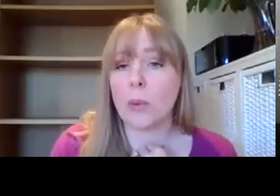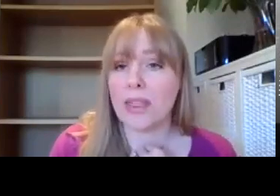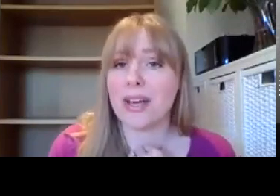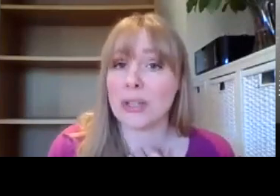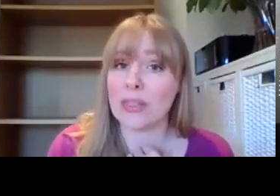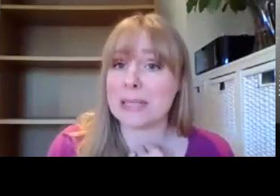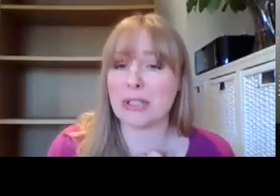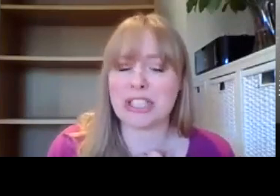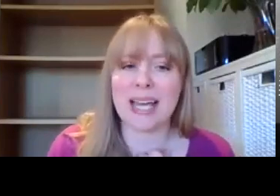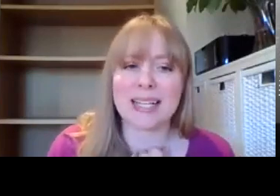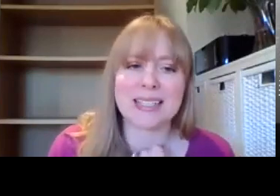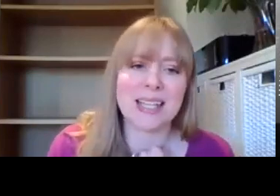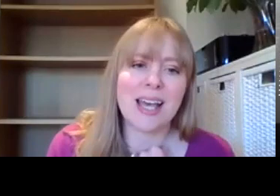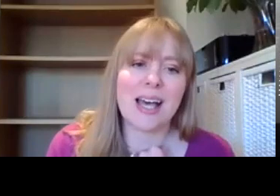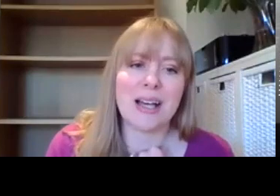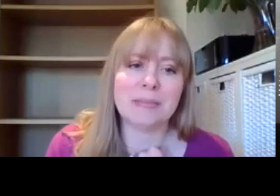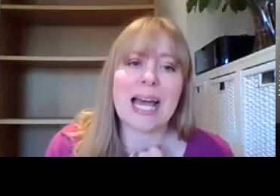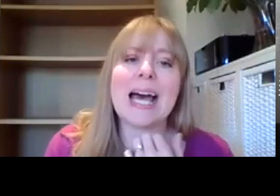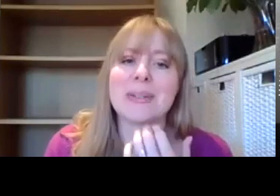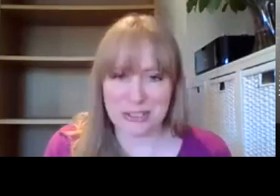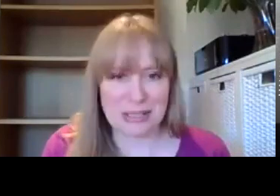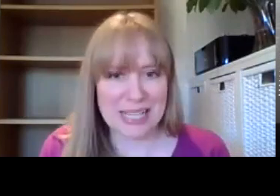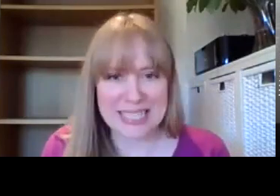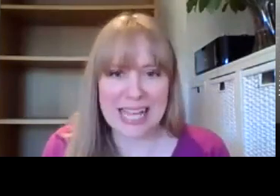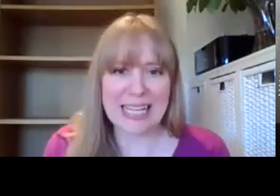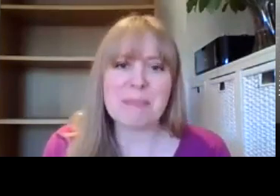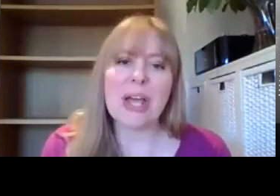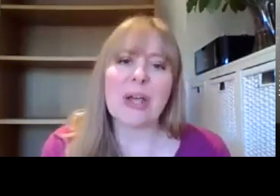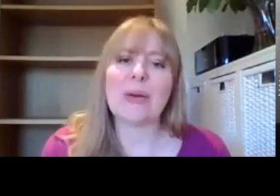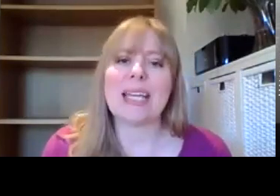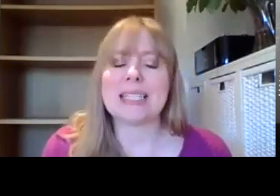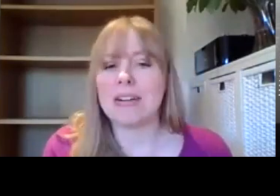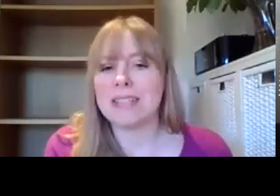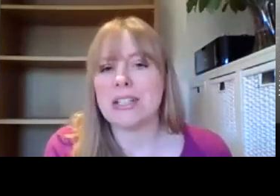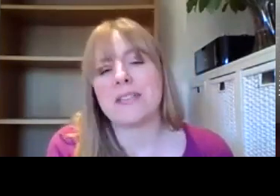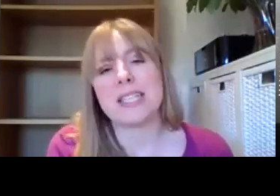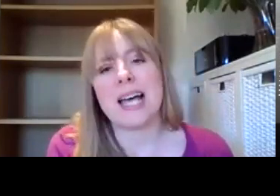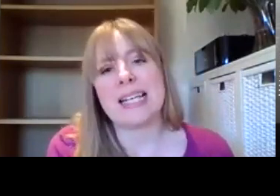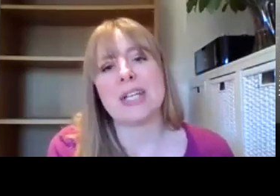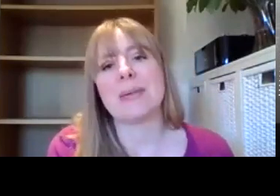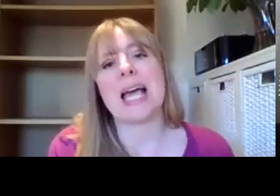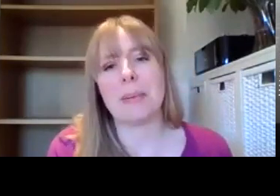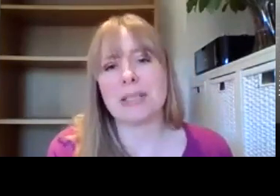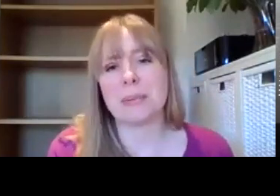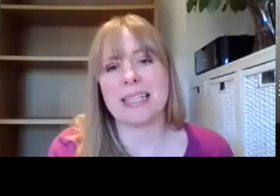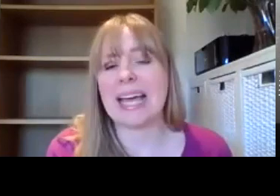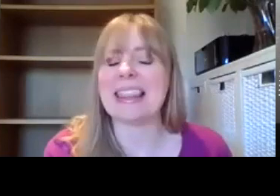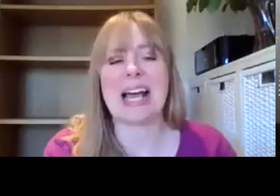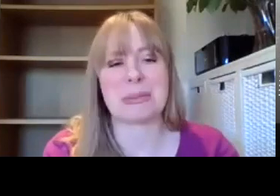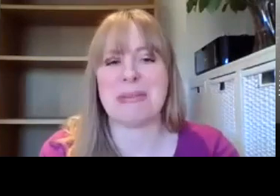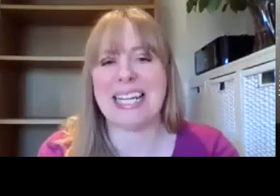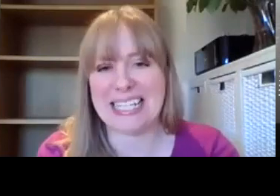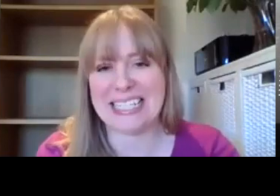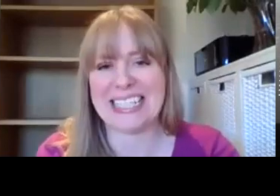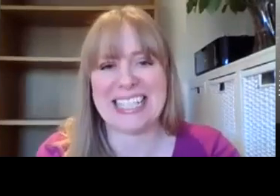worked with us on these projects. And we're joined by Sally, who is our regional officer and who is helping us with